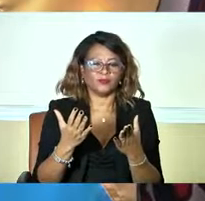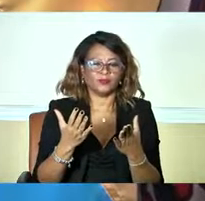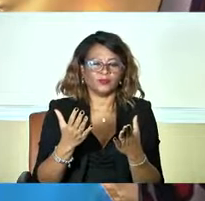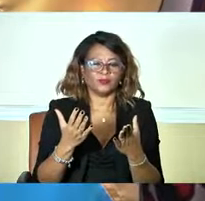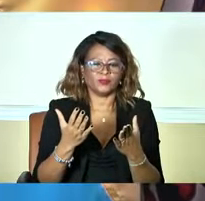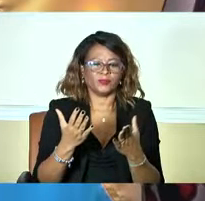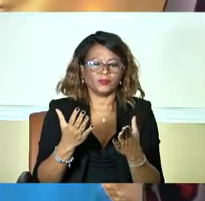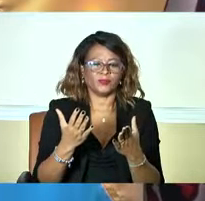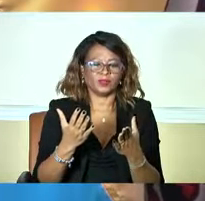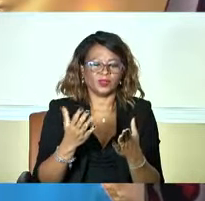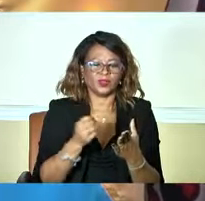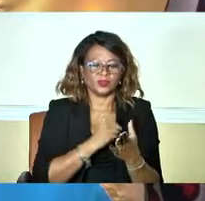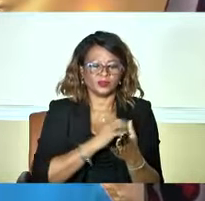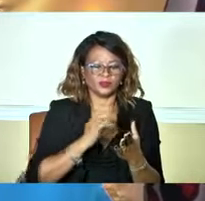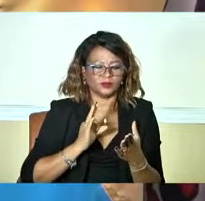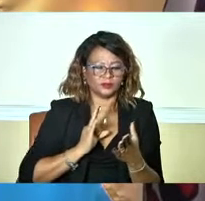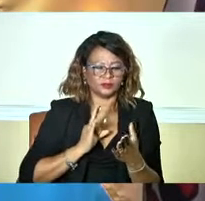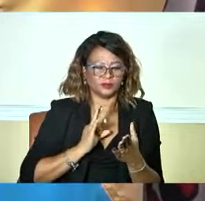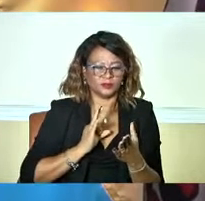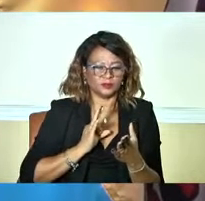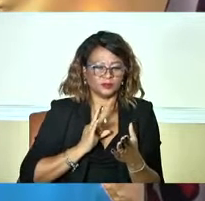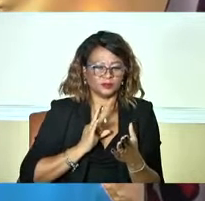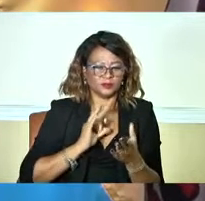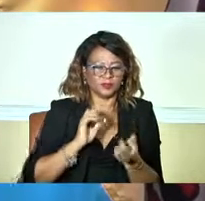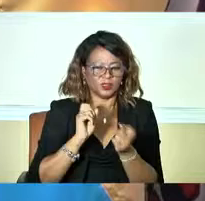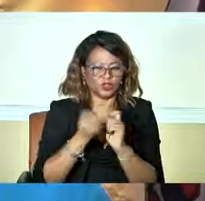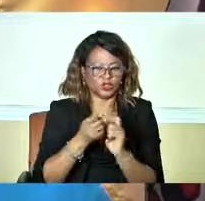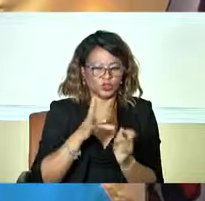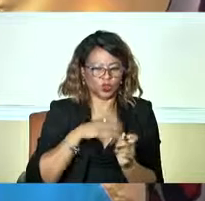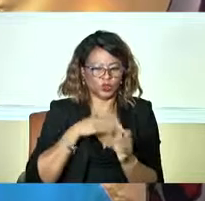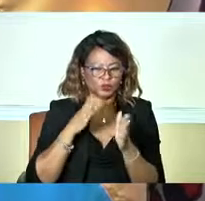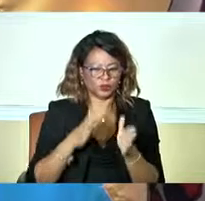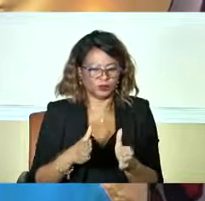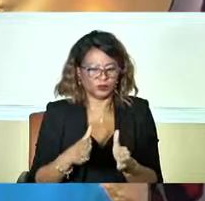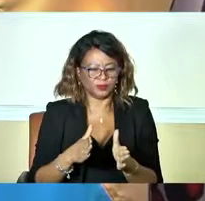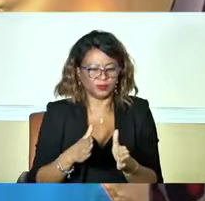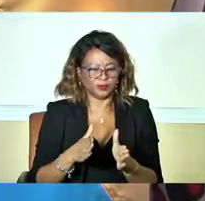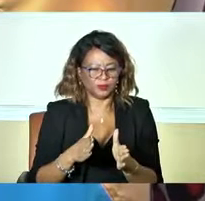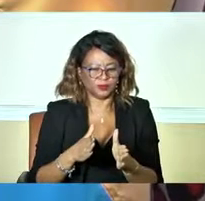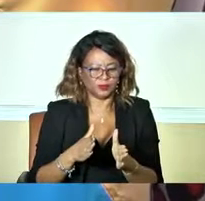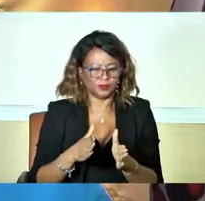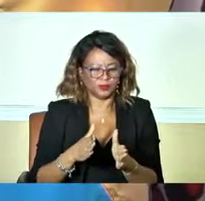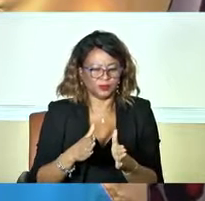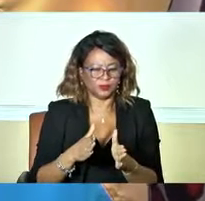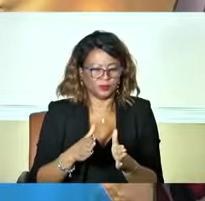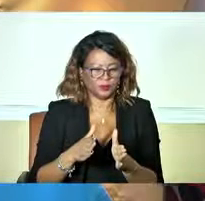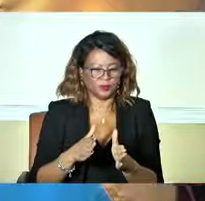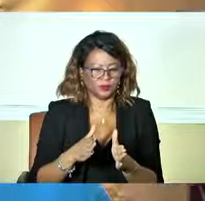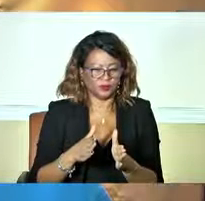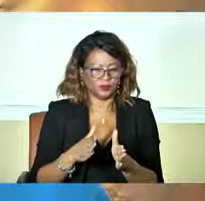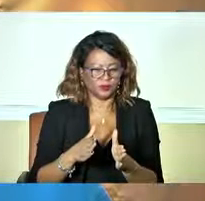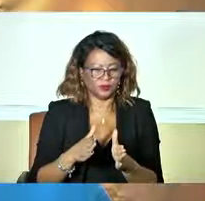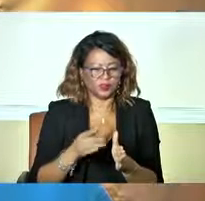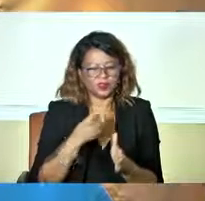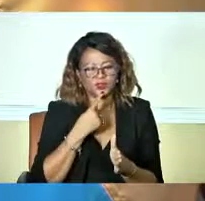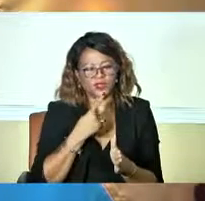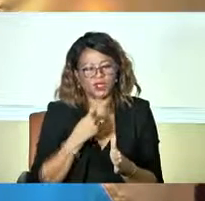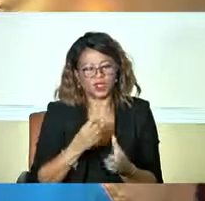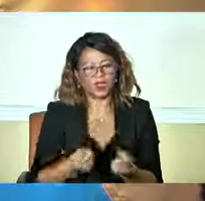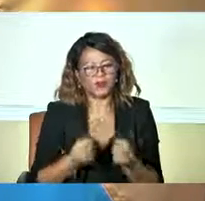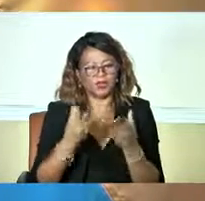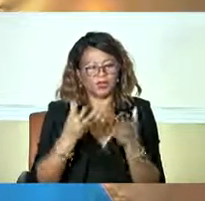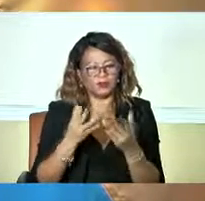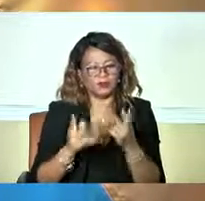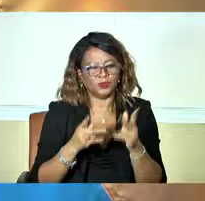plan set out that there'd be, because of change of ownership, there may be a disengaging and a re-engage of employees. But can you say how many people are